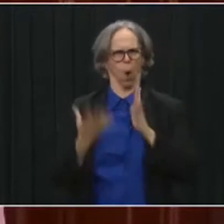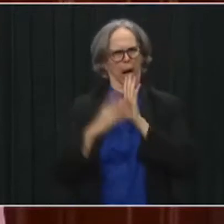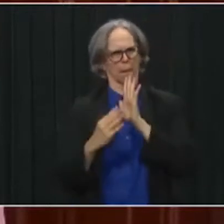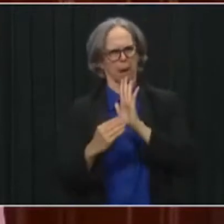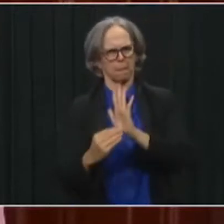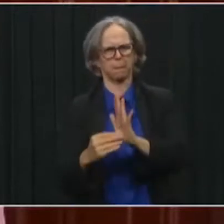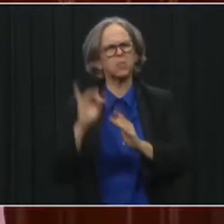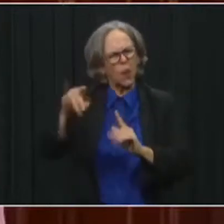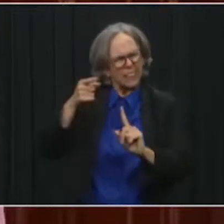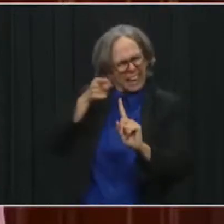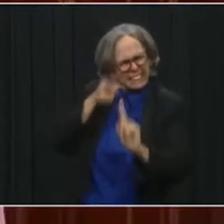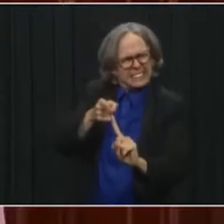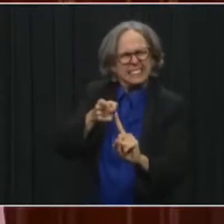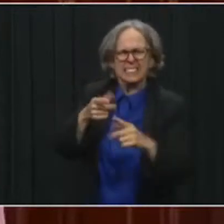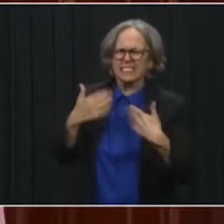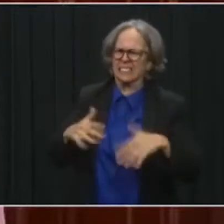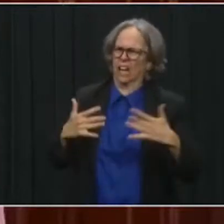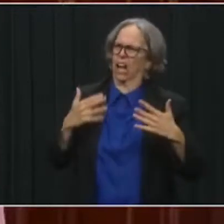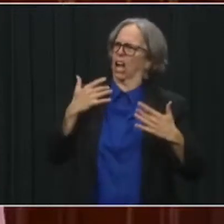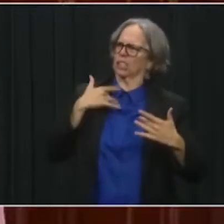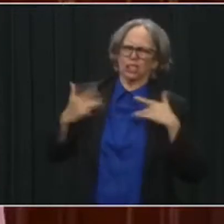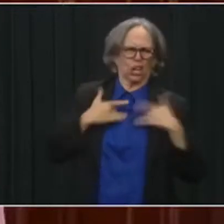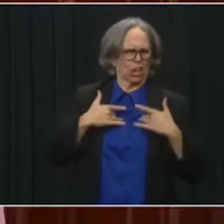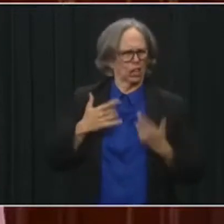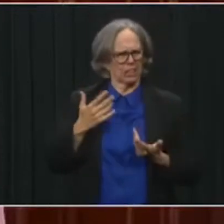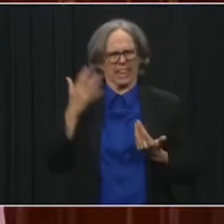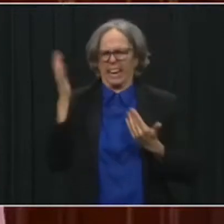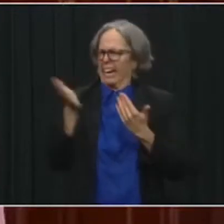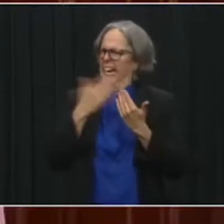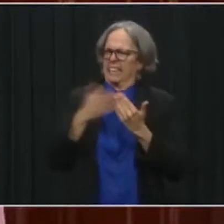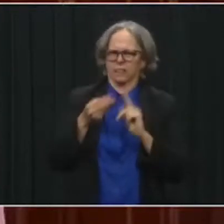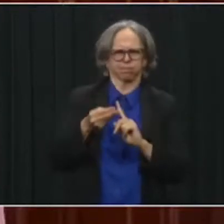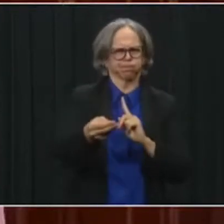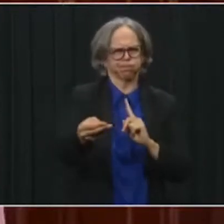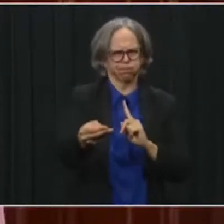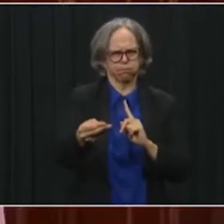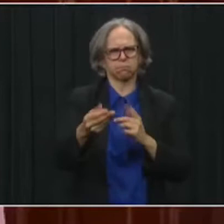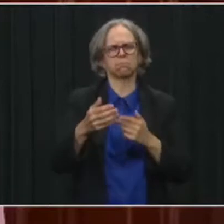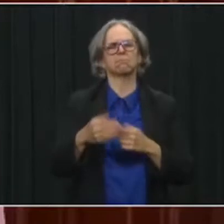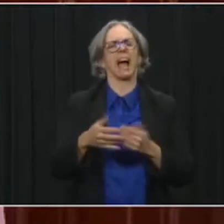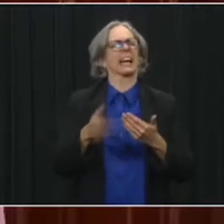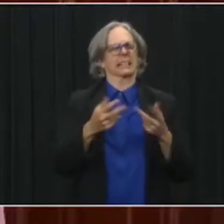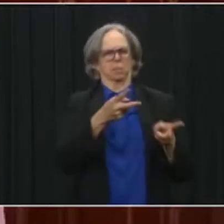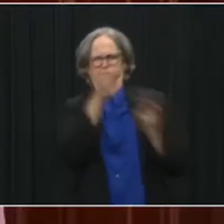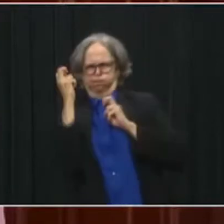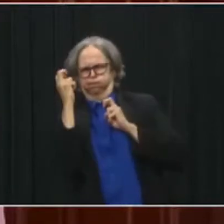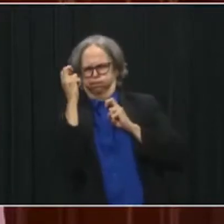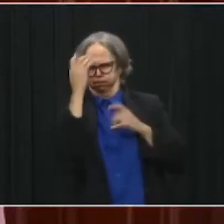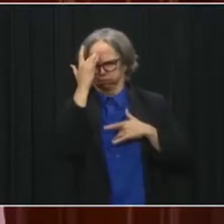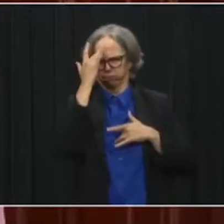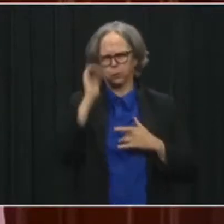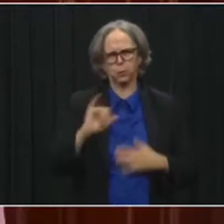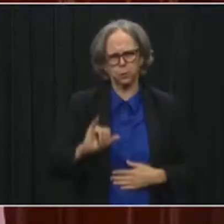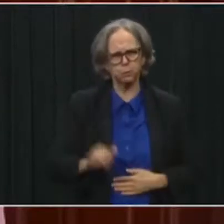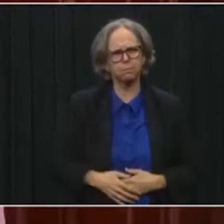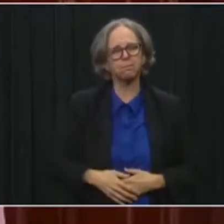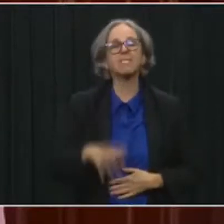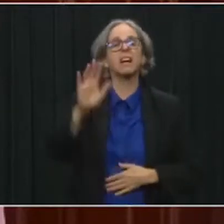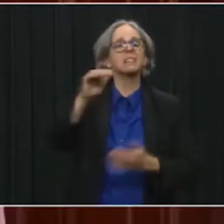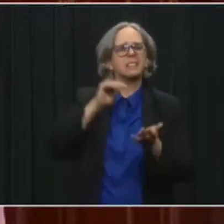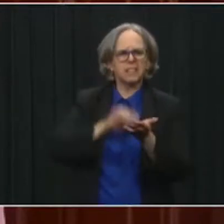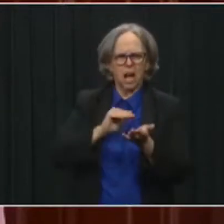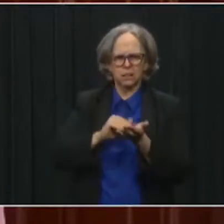why doctors are observing more and more that, as the governor noted, Delta makes